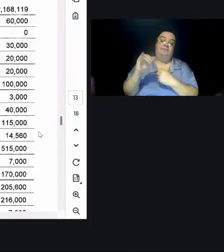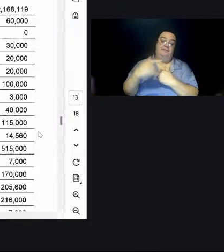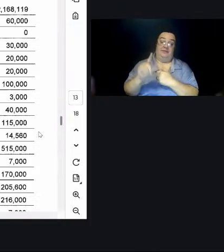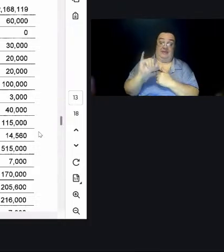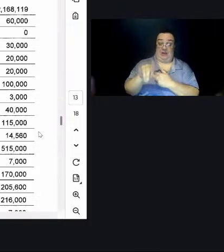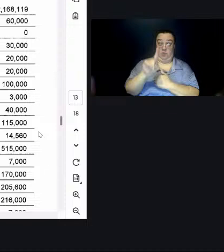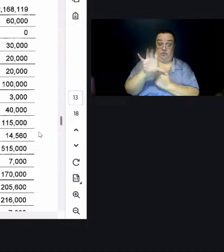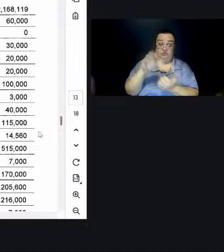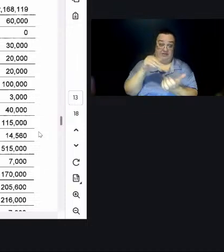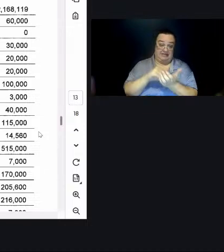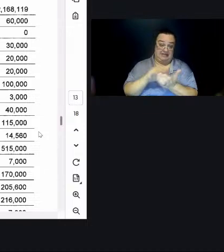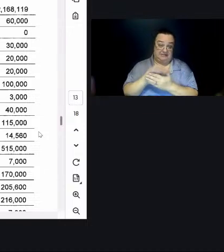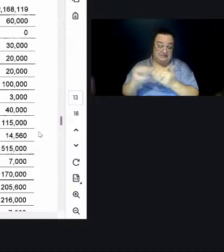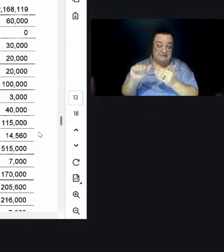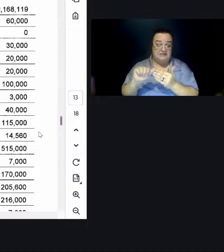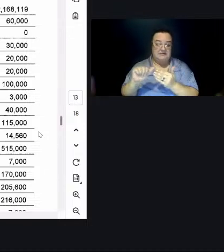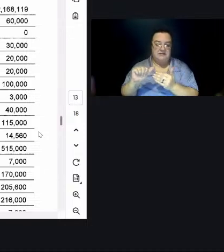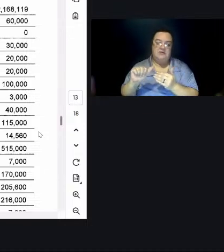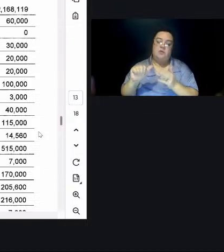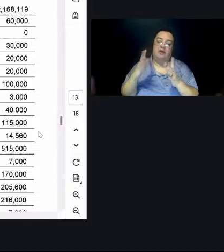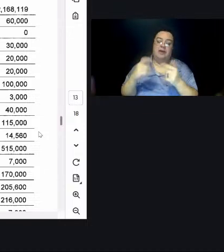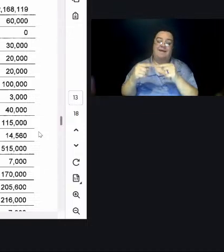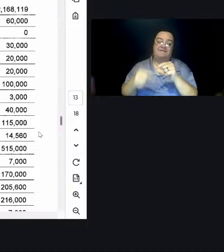$100,000, let me go back to the